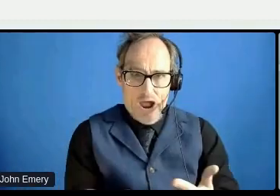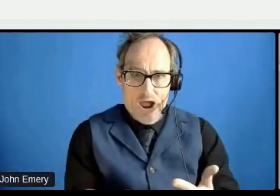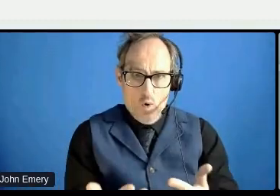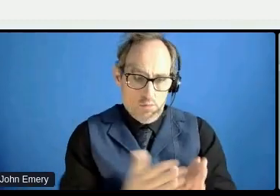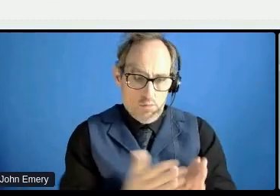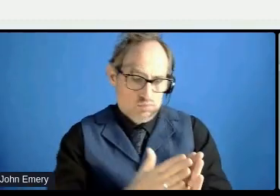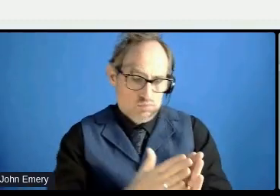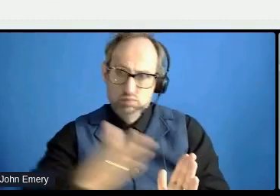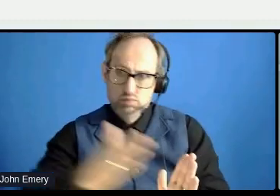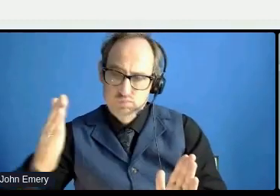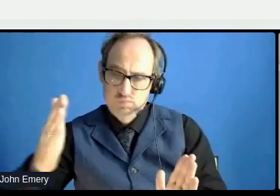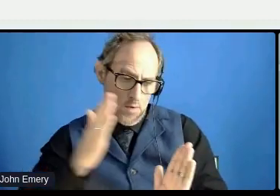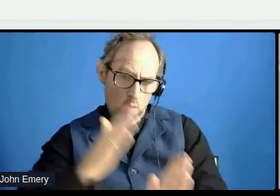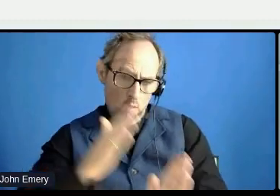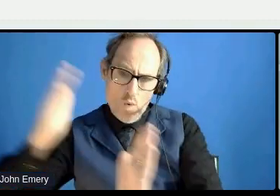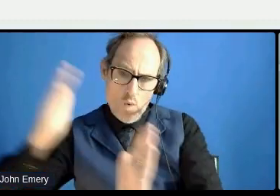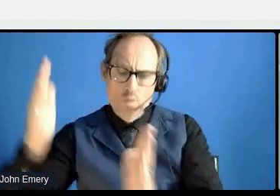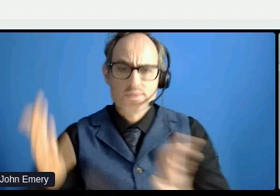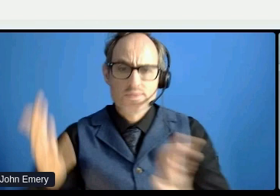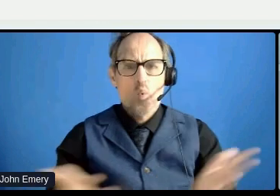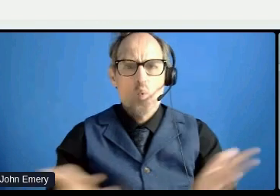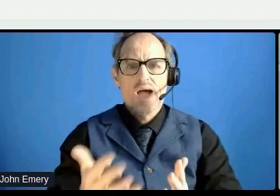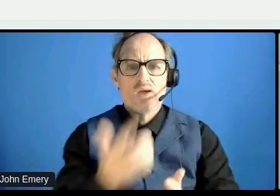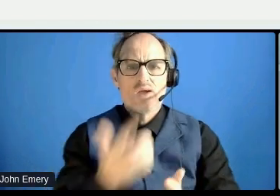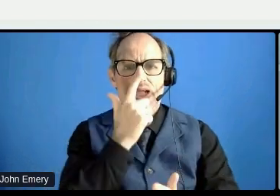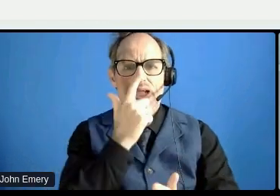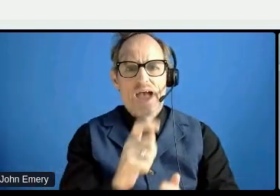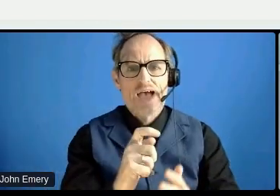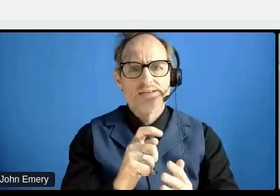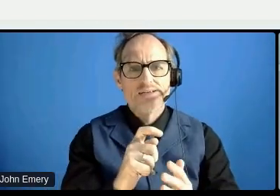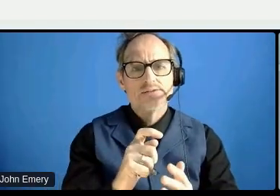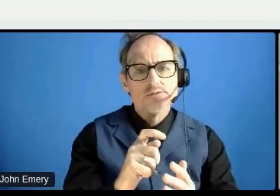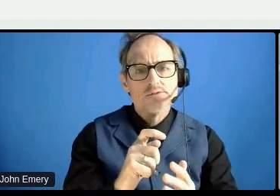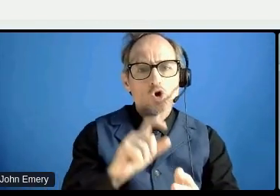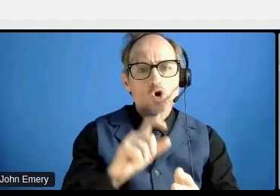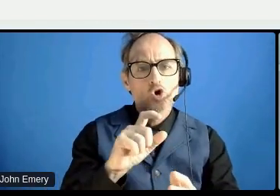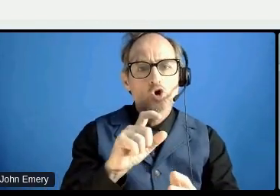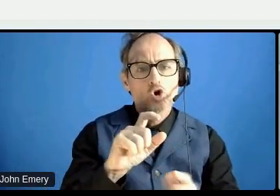we've got a couple of people already, or join at slido.com, and the number's